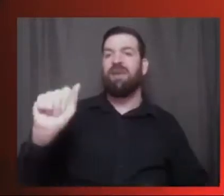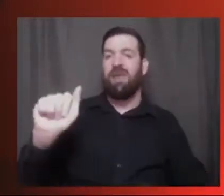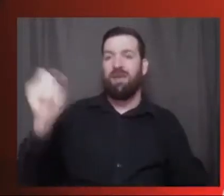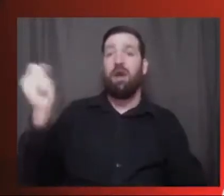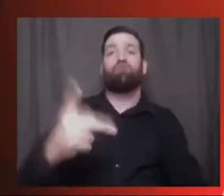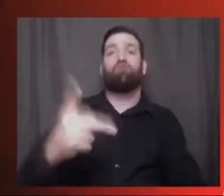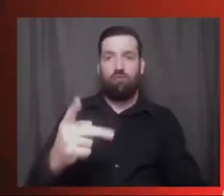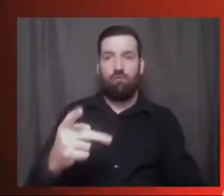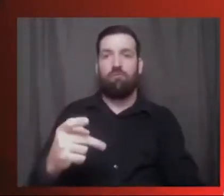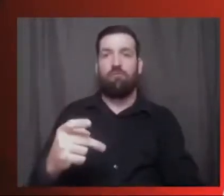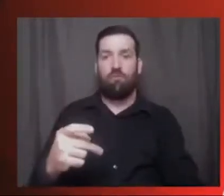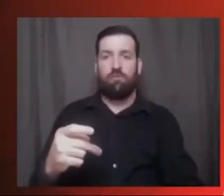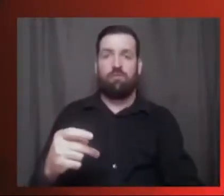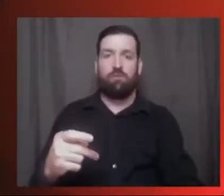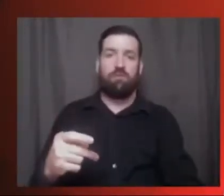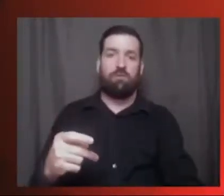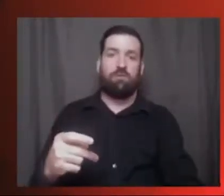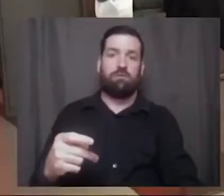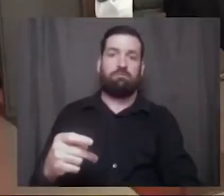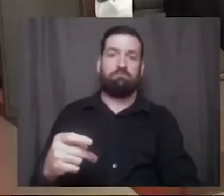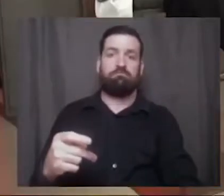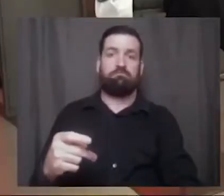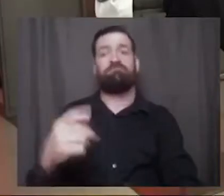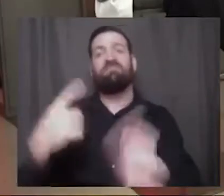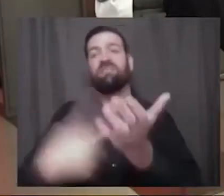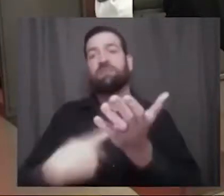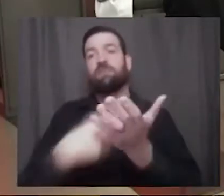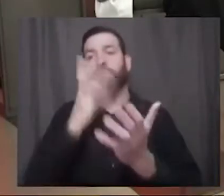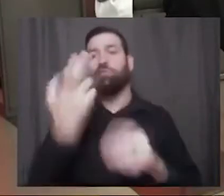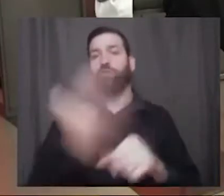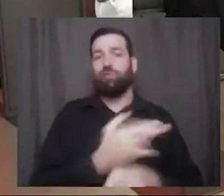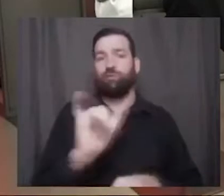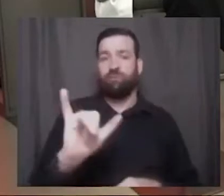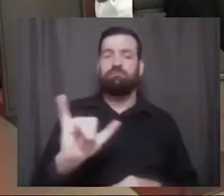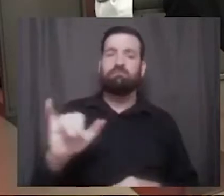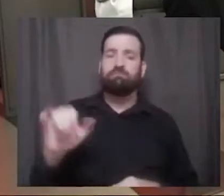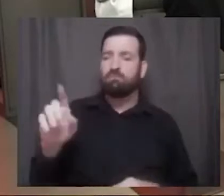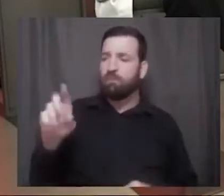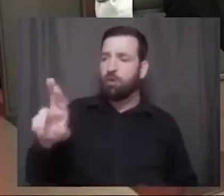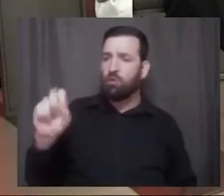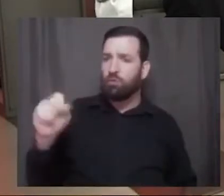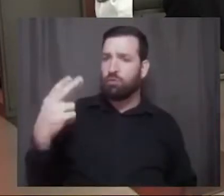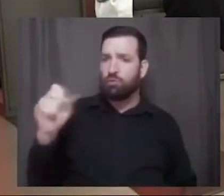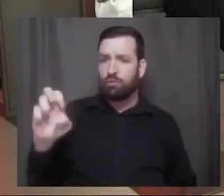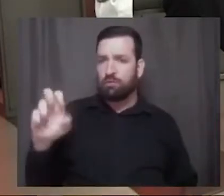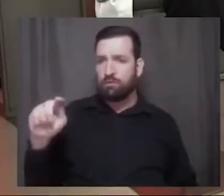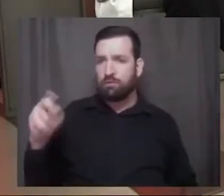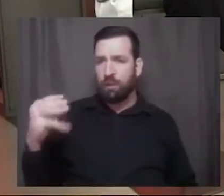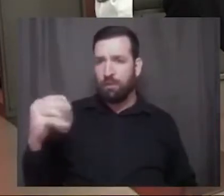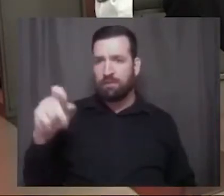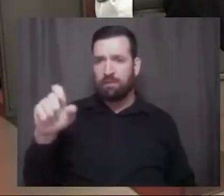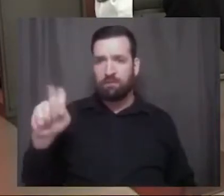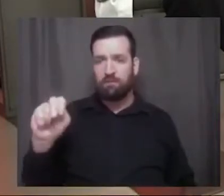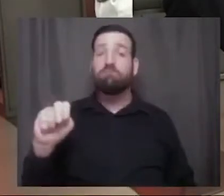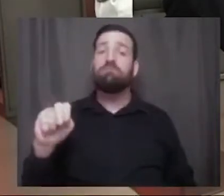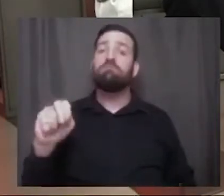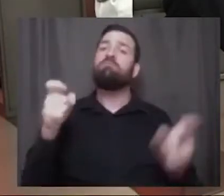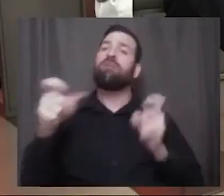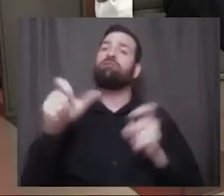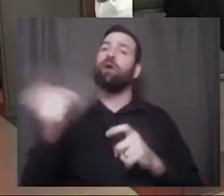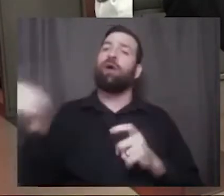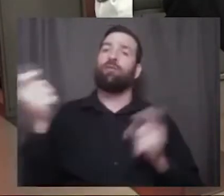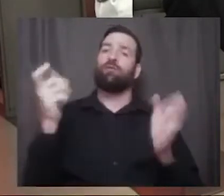that sometimes we will use as well. Dr. Hoos-Thompson, I have a question that relates to something that we talked about, which is managing other symptoms you might